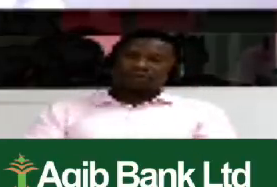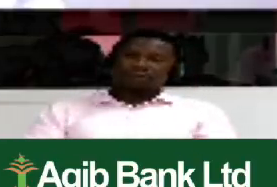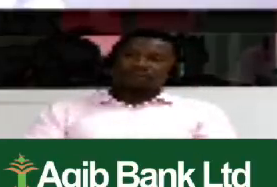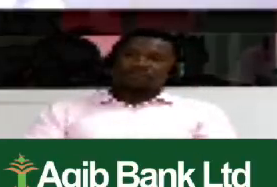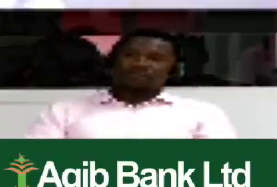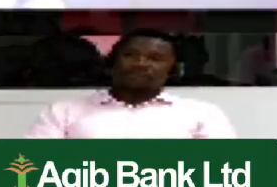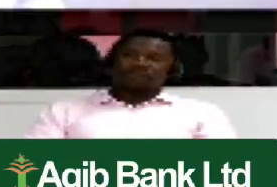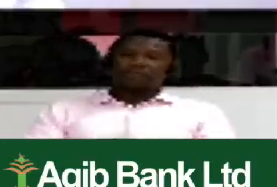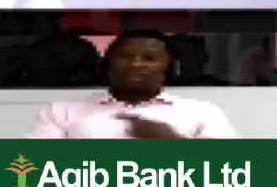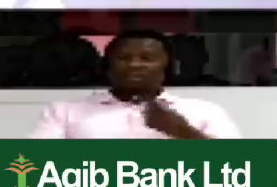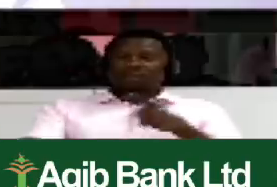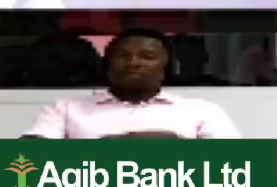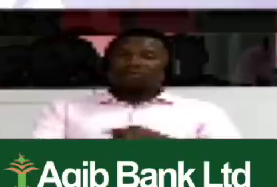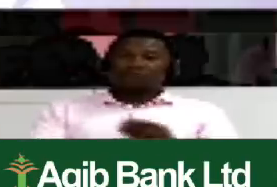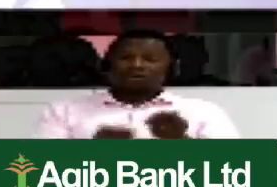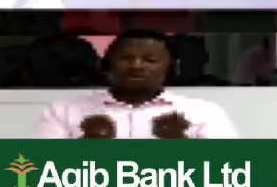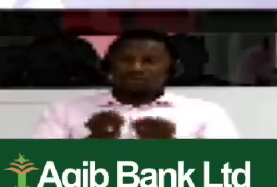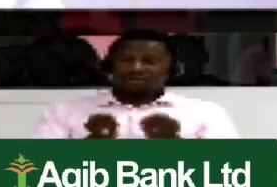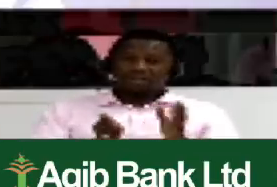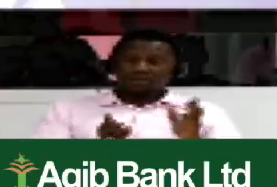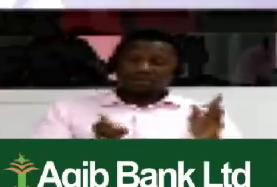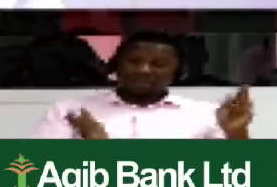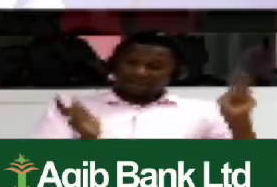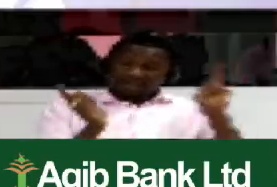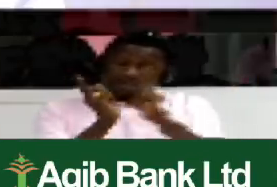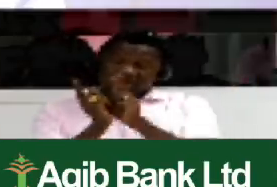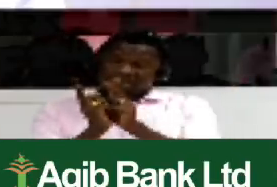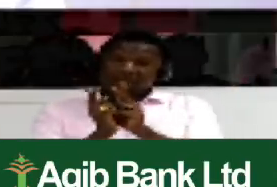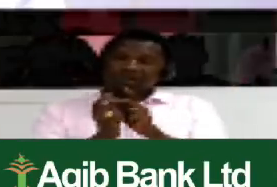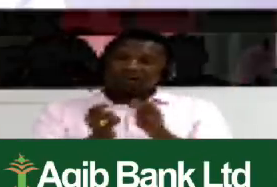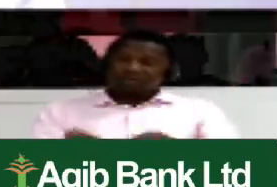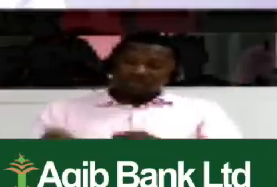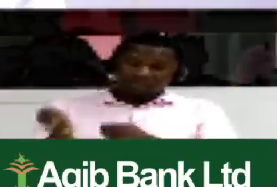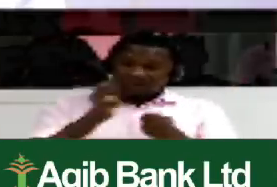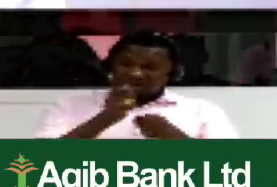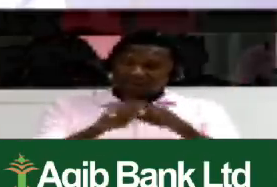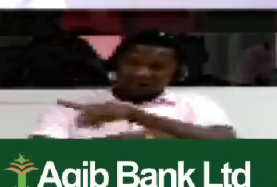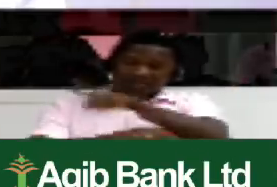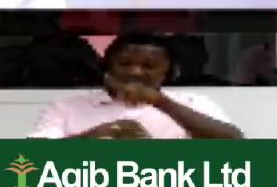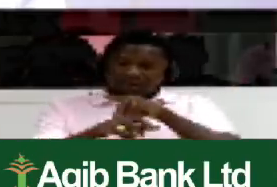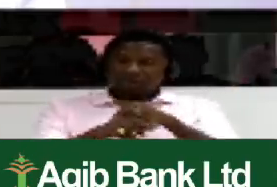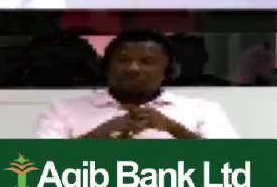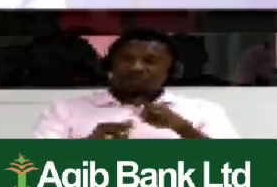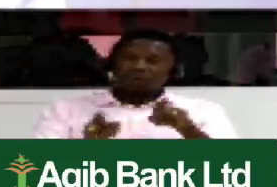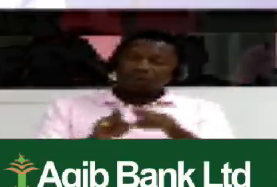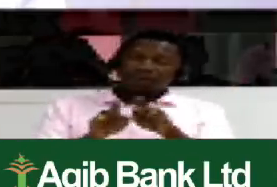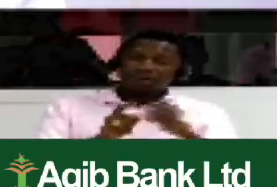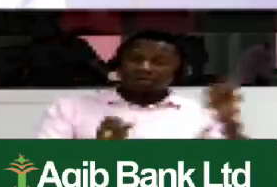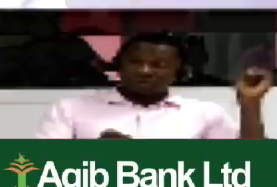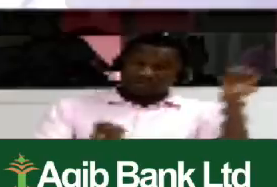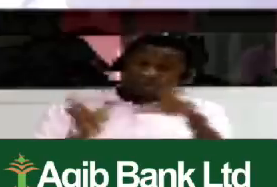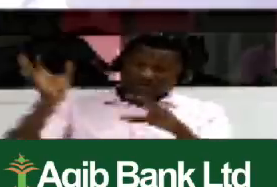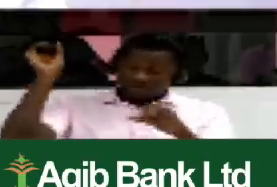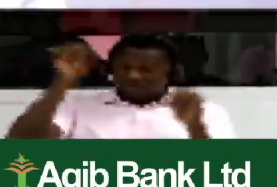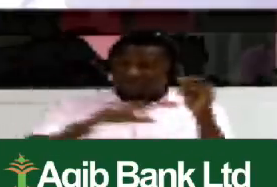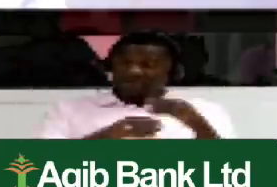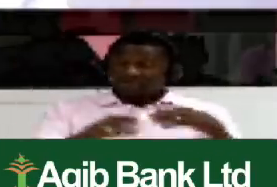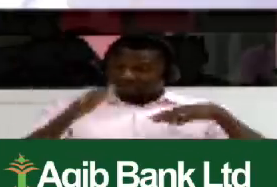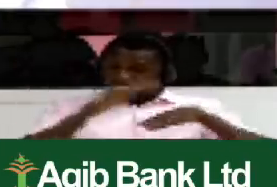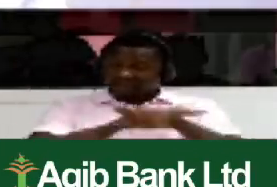So at this point, it's the students attacking the fire station with stones and entering the fire station